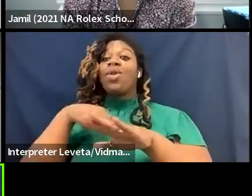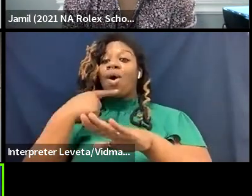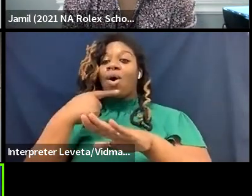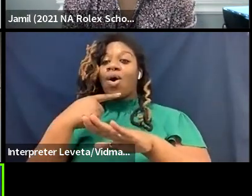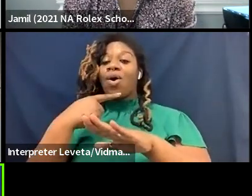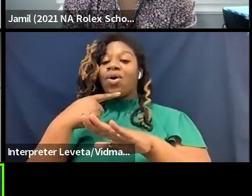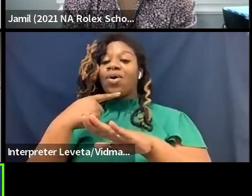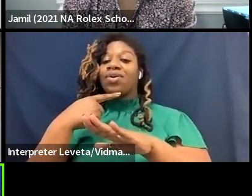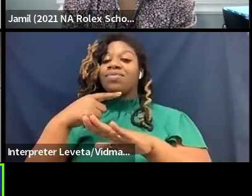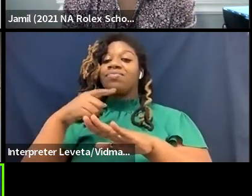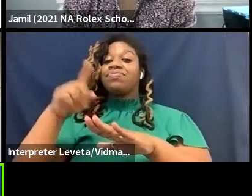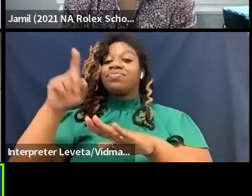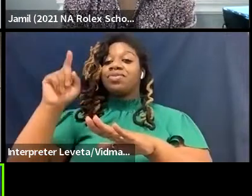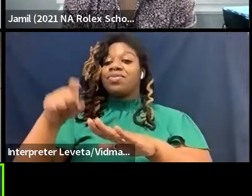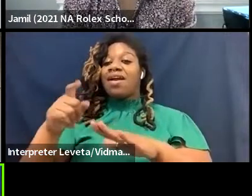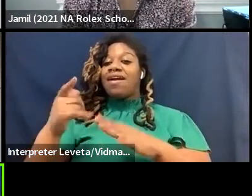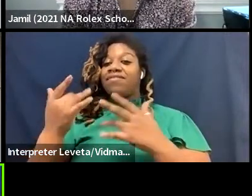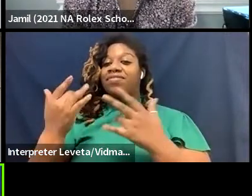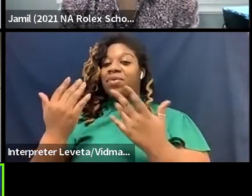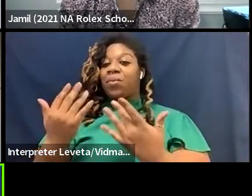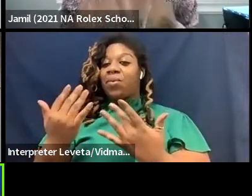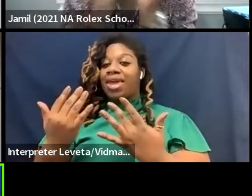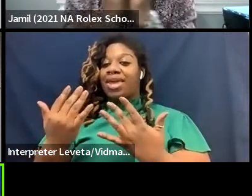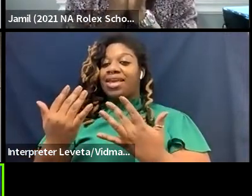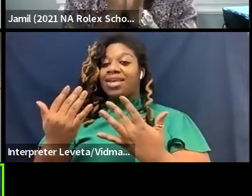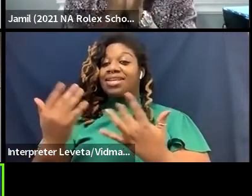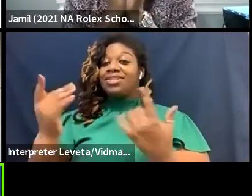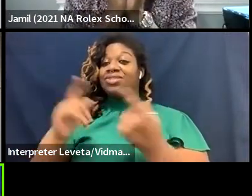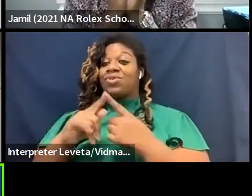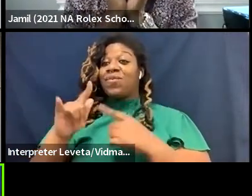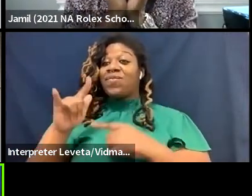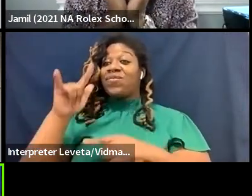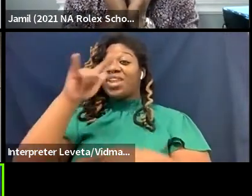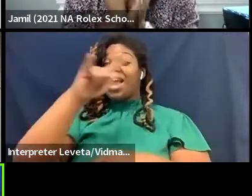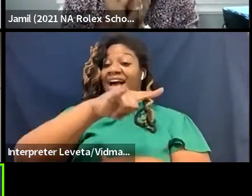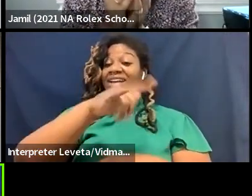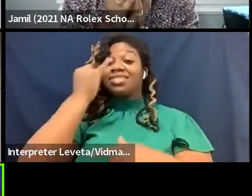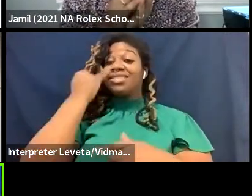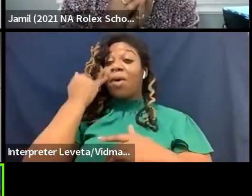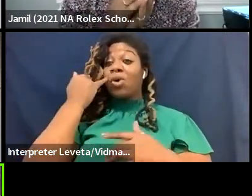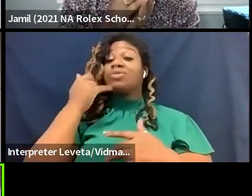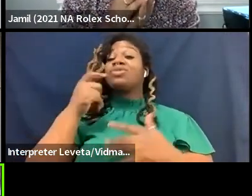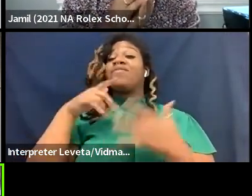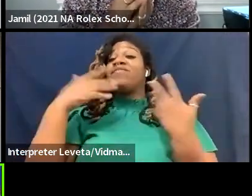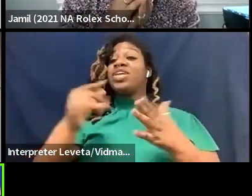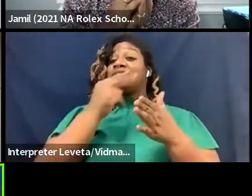to fly after a dive? So if you've been diving and you